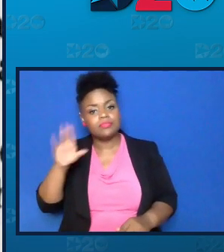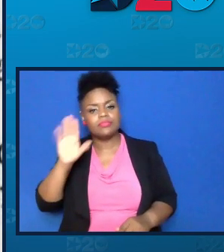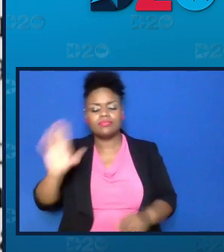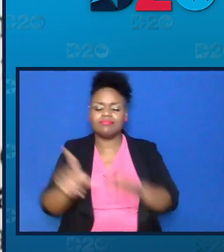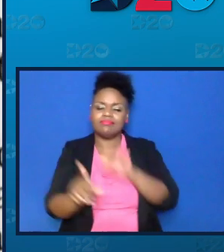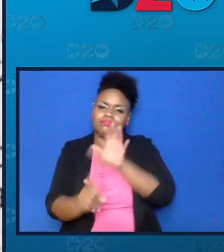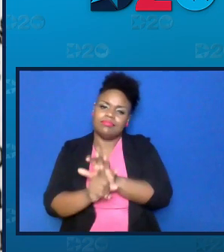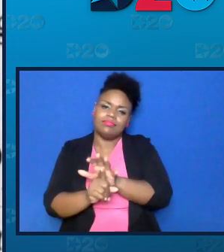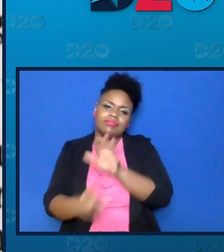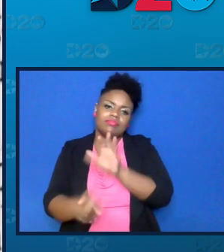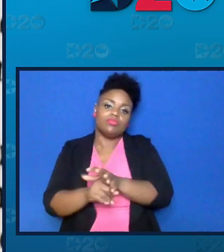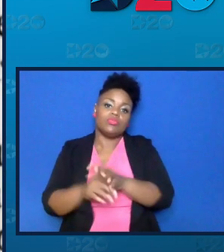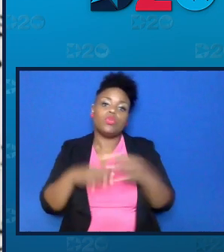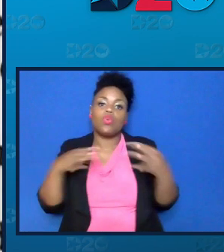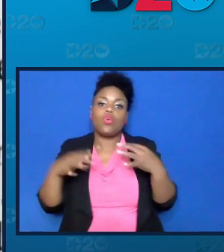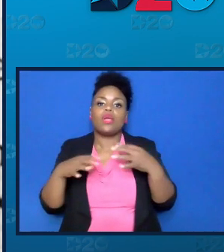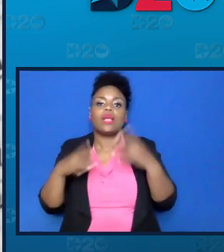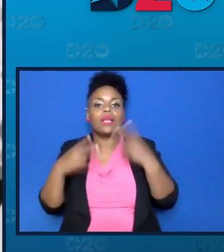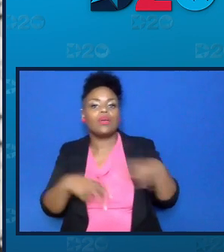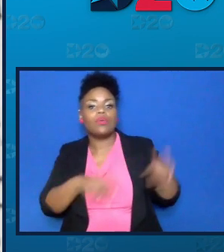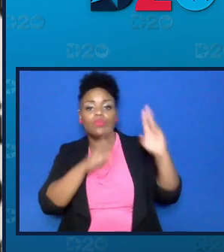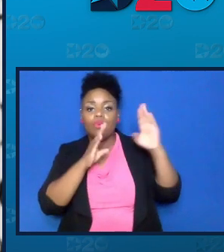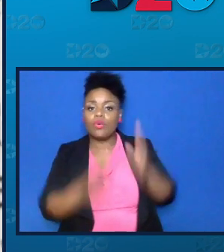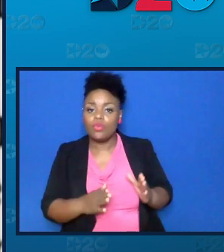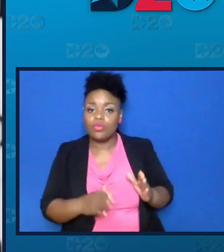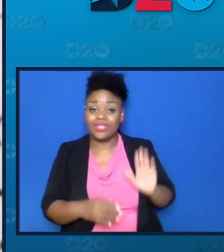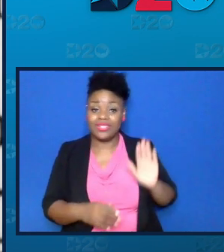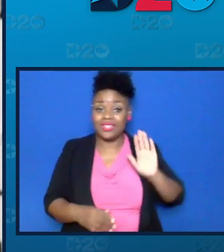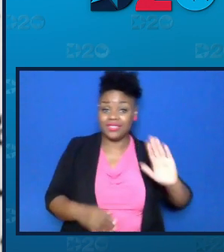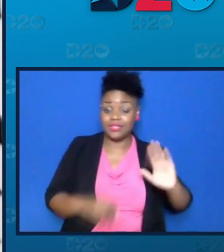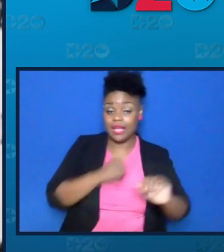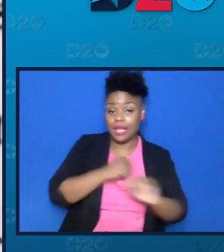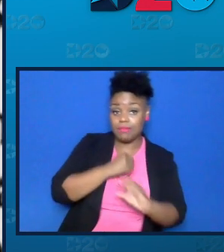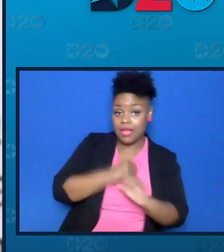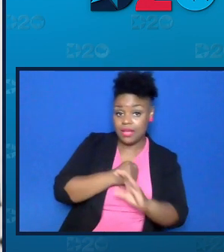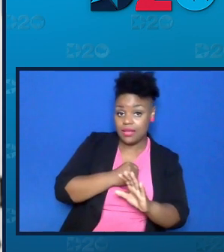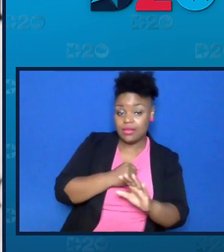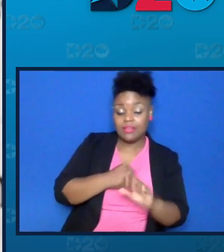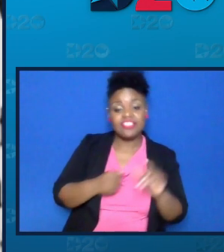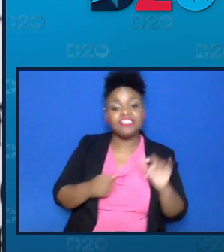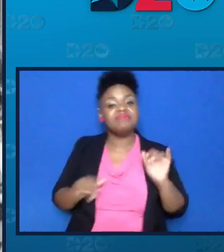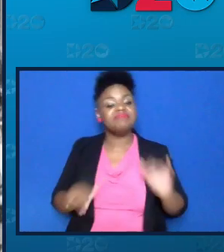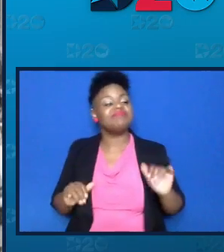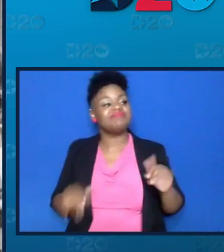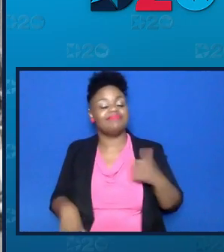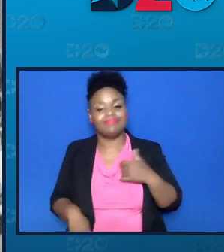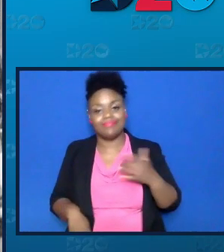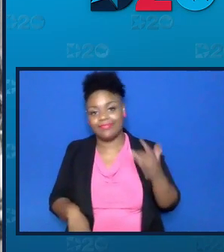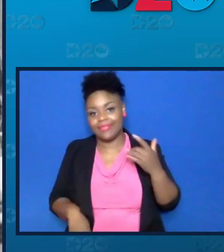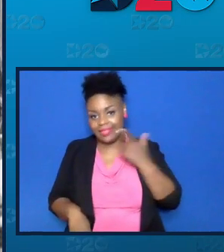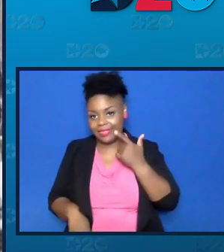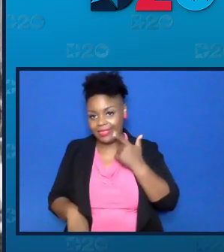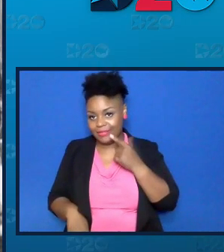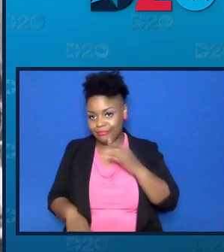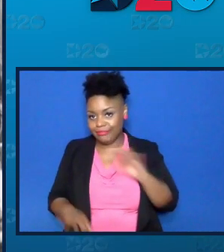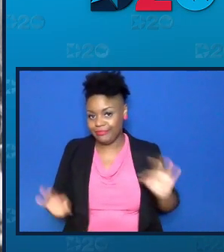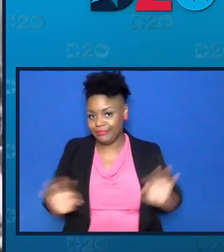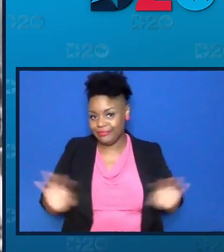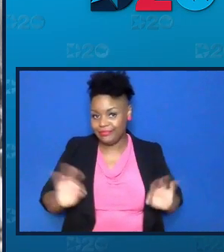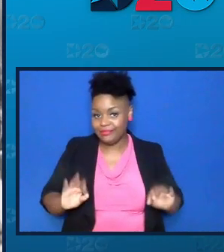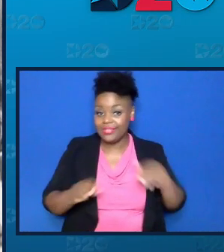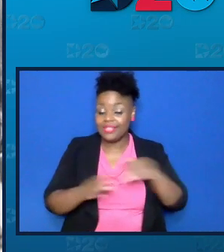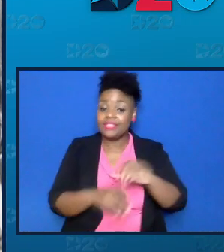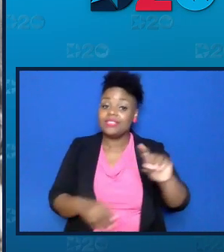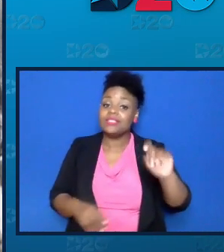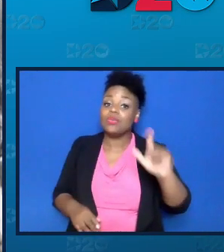Joe's campaign seriously. In Delaware, the Democratic Party was non-functional. When it